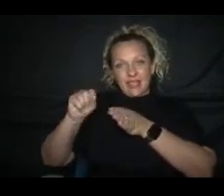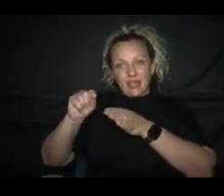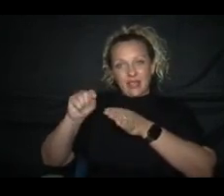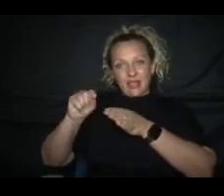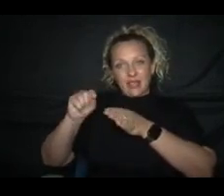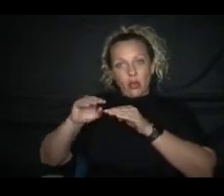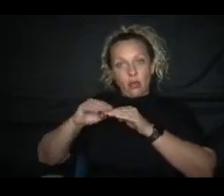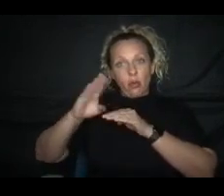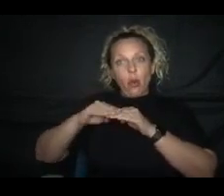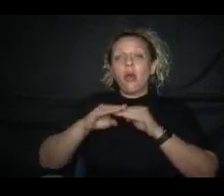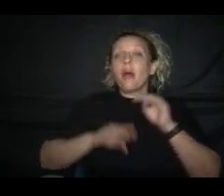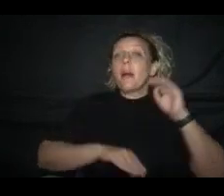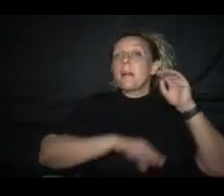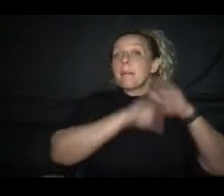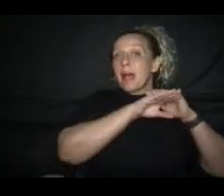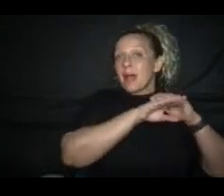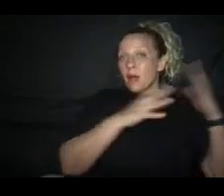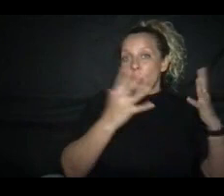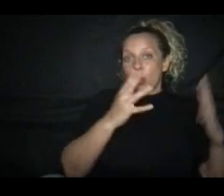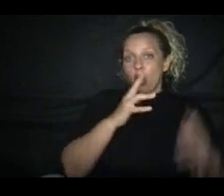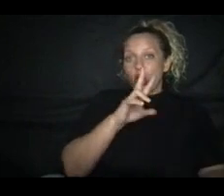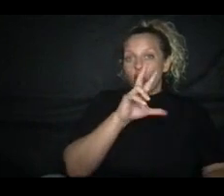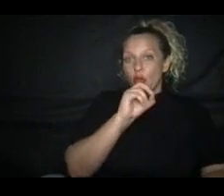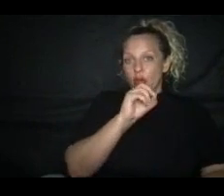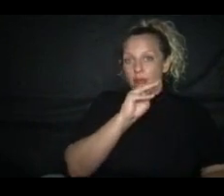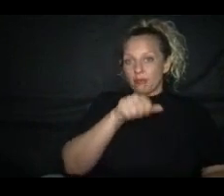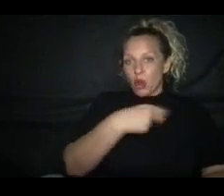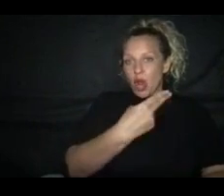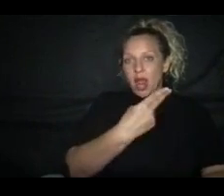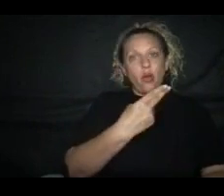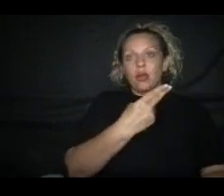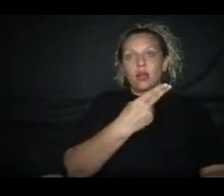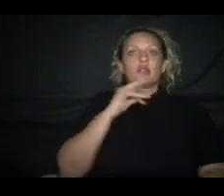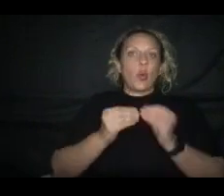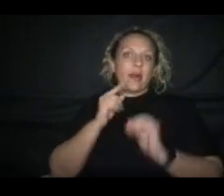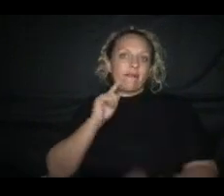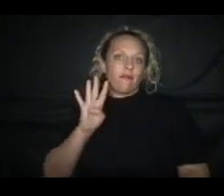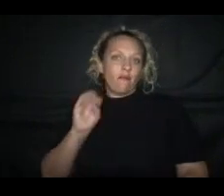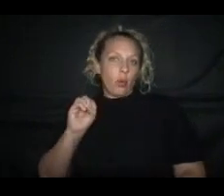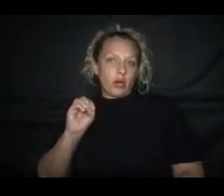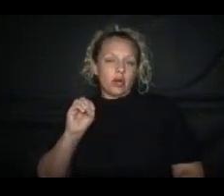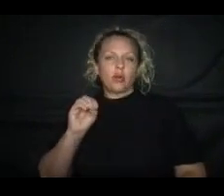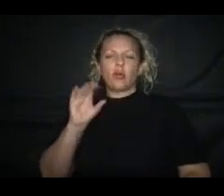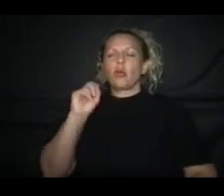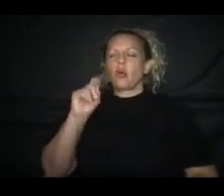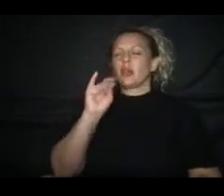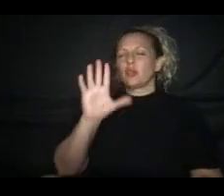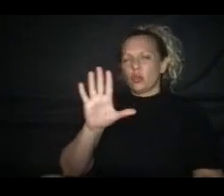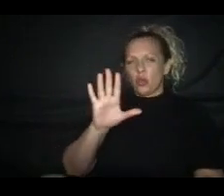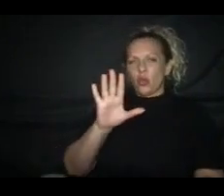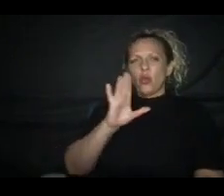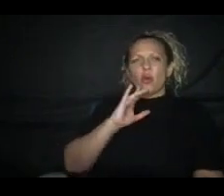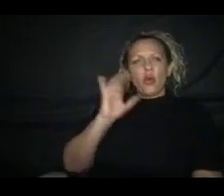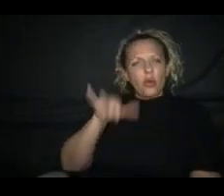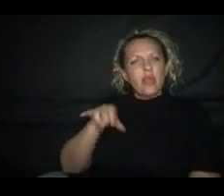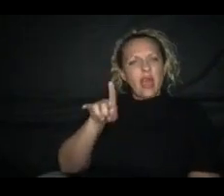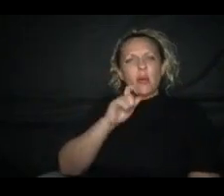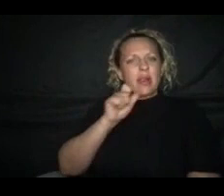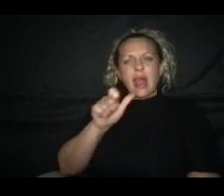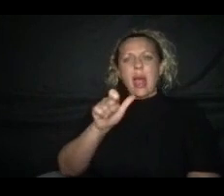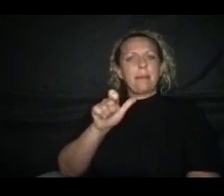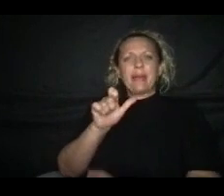that road would be 30 miles an hour. There are no ratings for 40. So essentially, it would be a D or an E. It would not be an environment